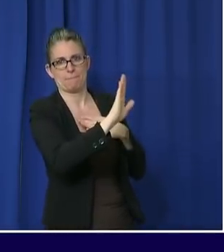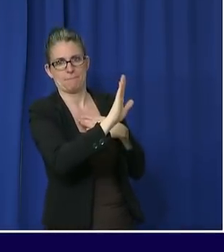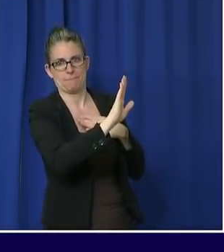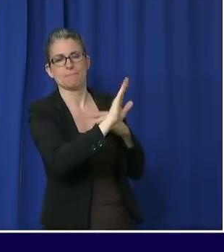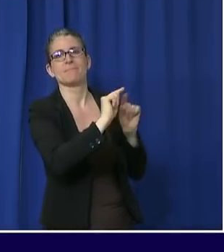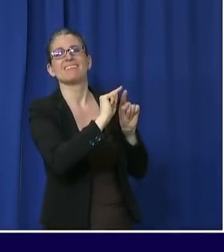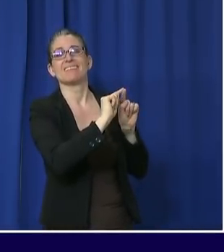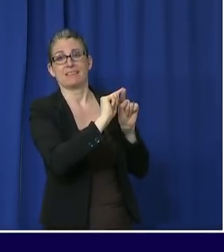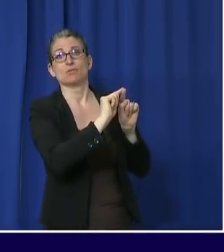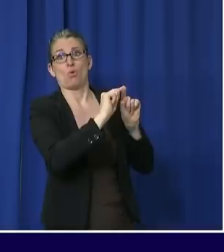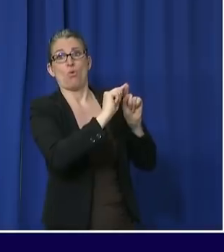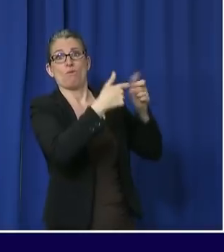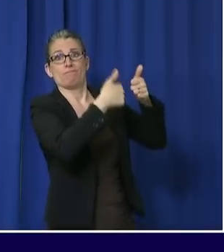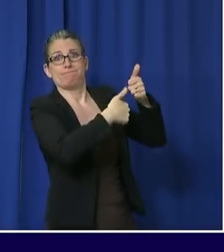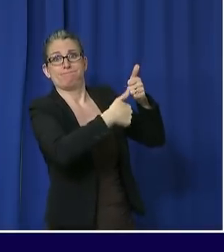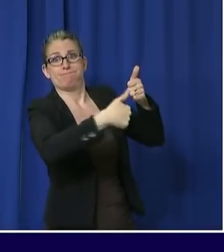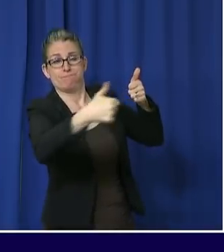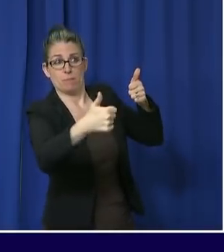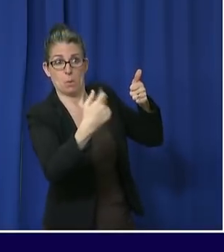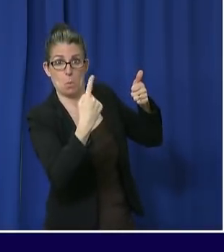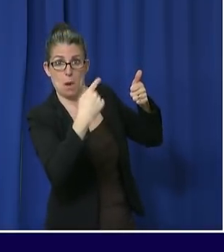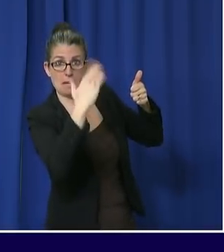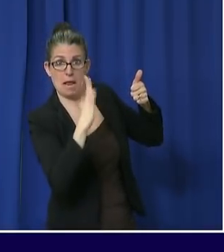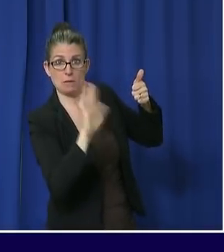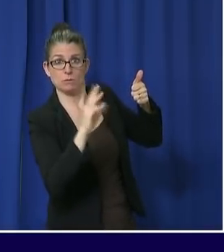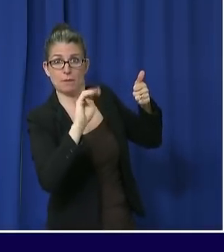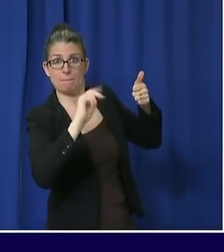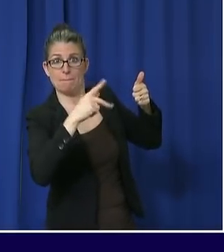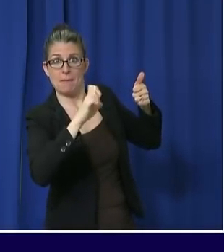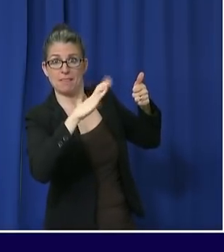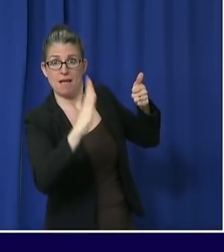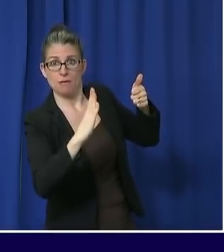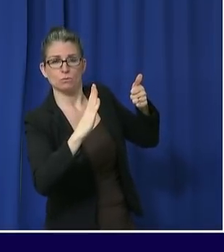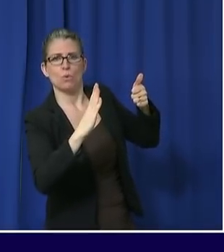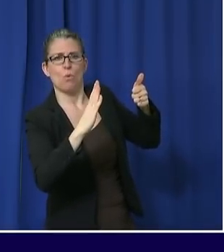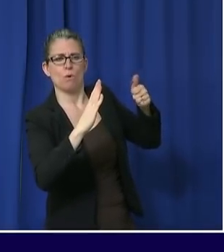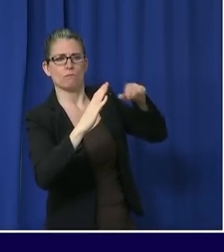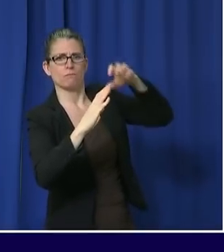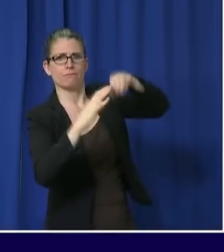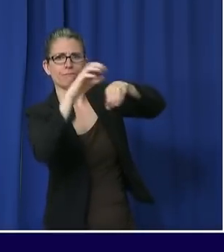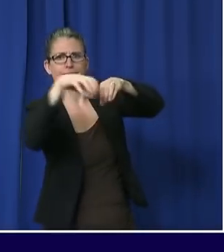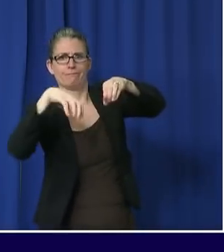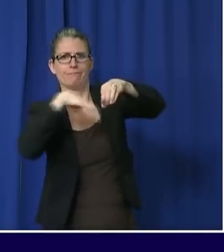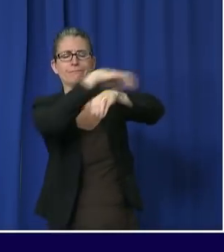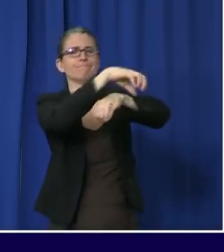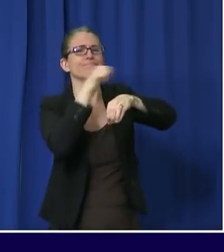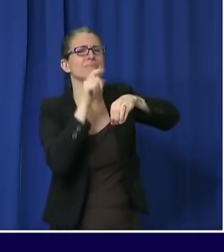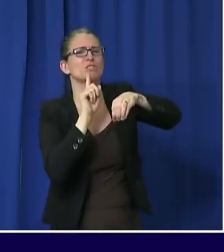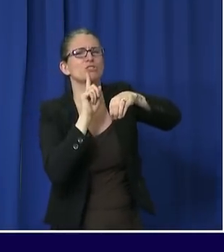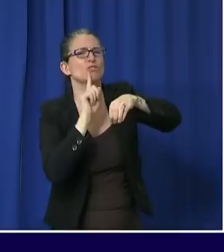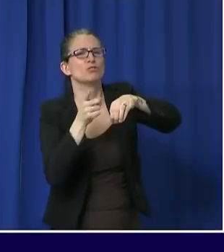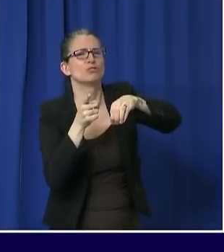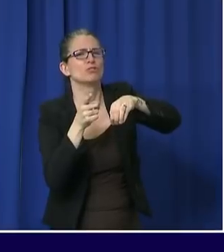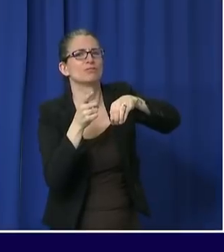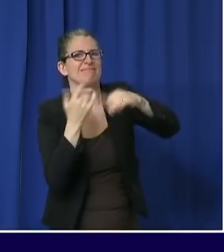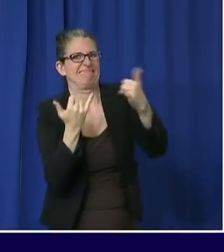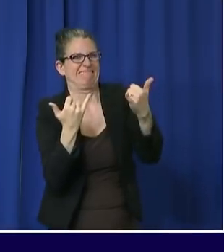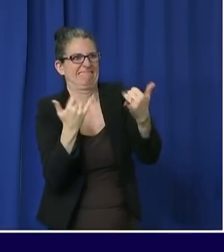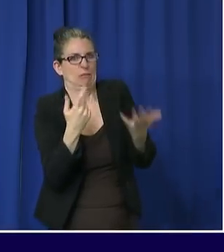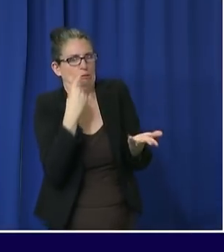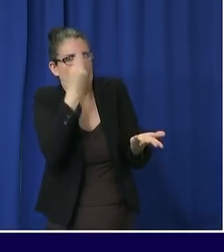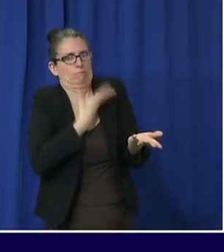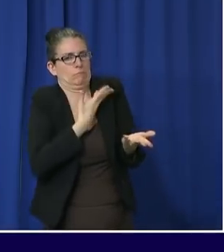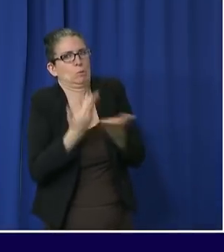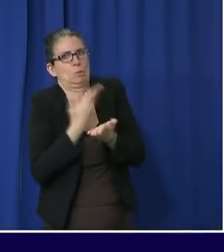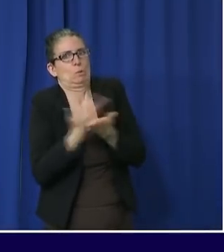singular discrete outbreak or part of an existing outbreak affiliated with some other centers in the area. So that that